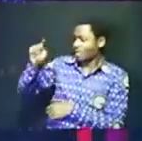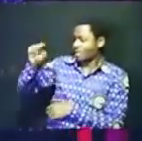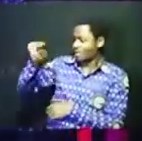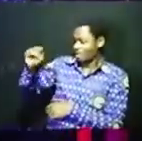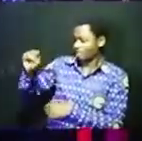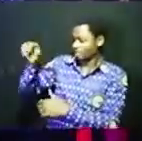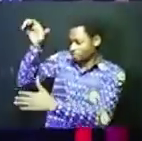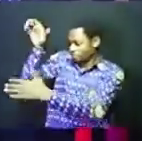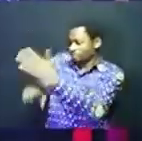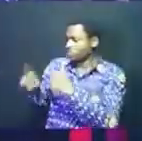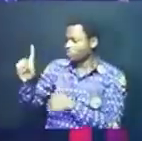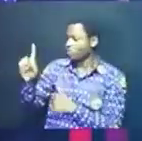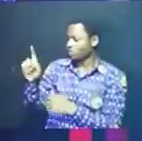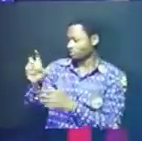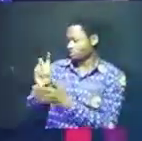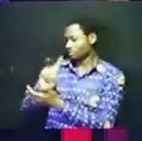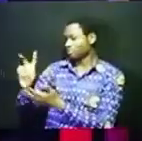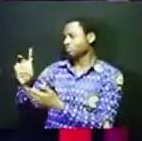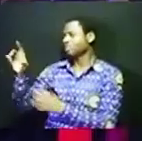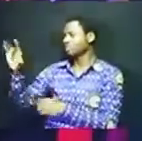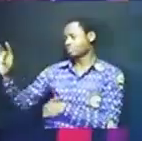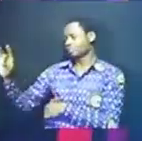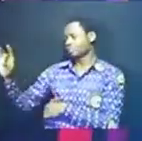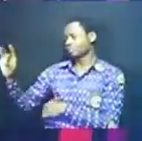chapter 1, verse 8.